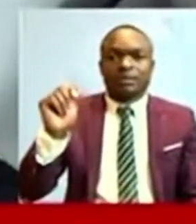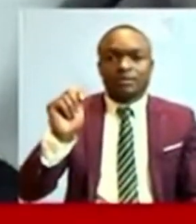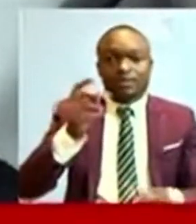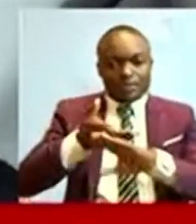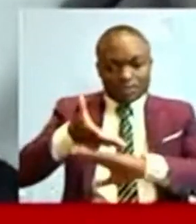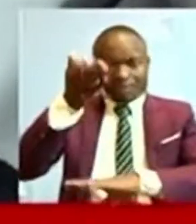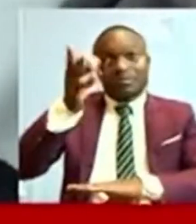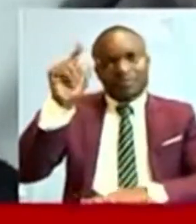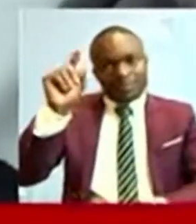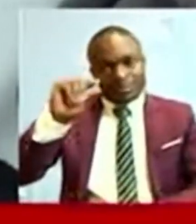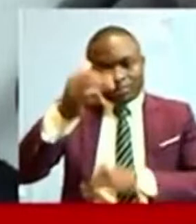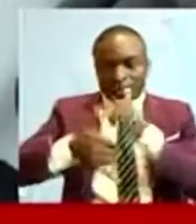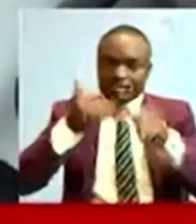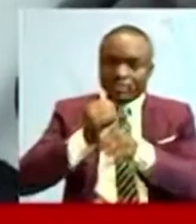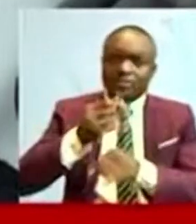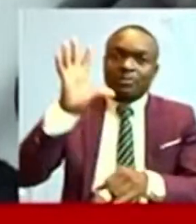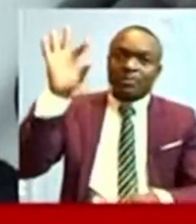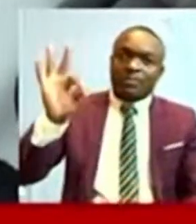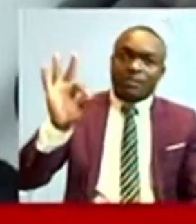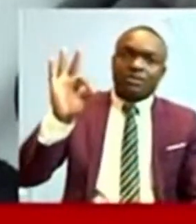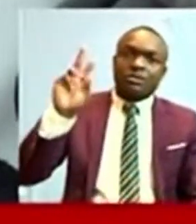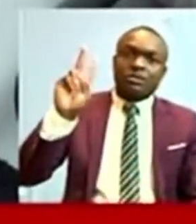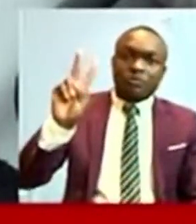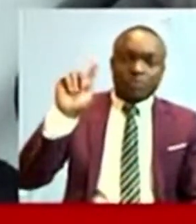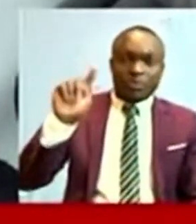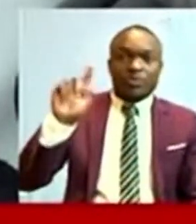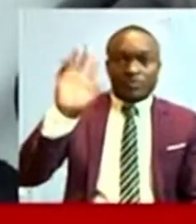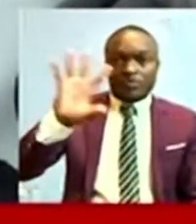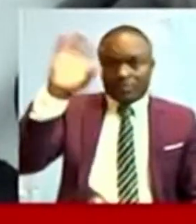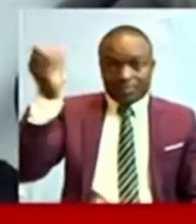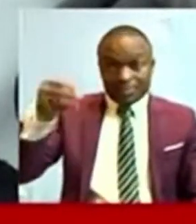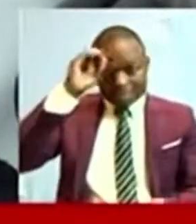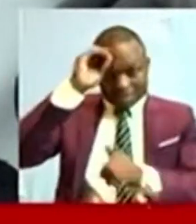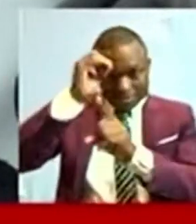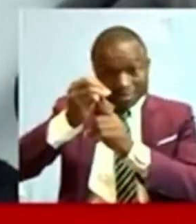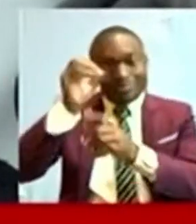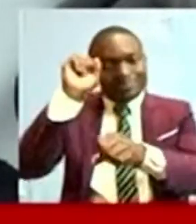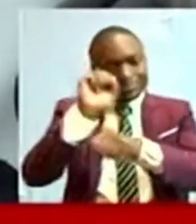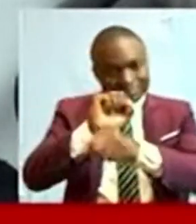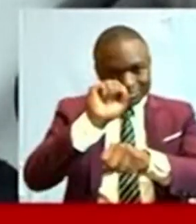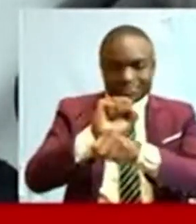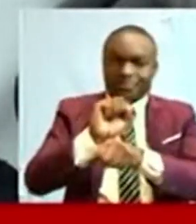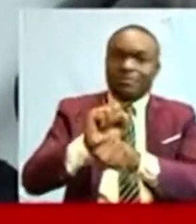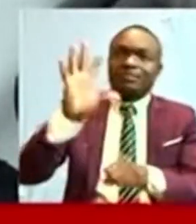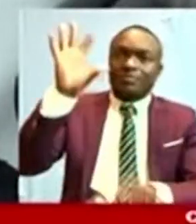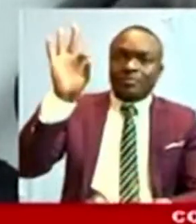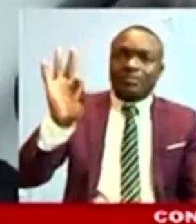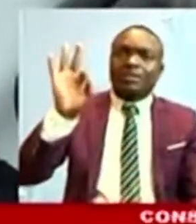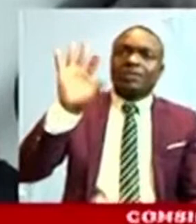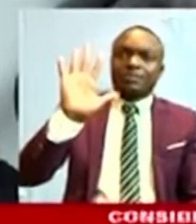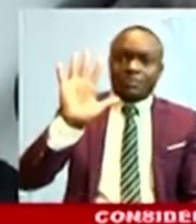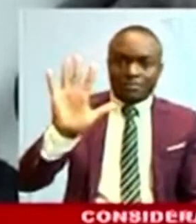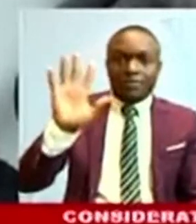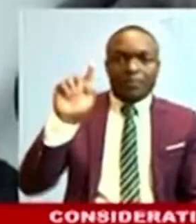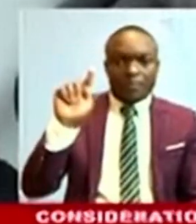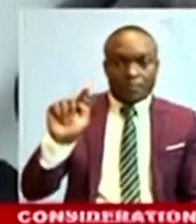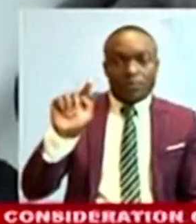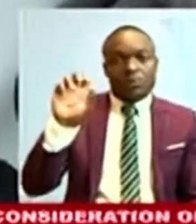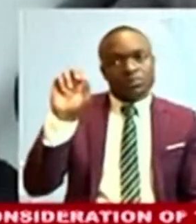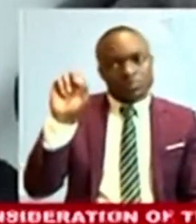The target was 92.5%. Performance was at 95.12